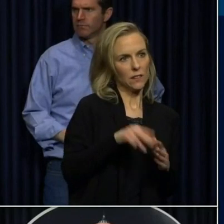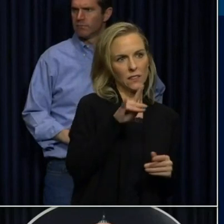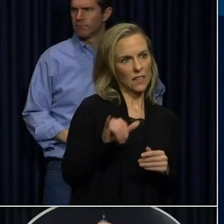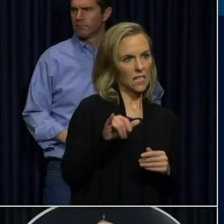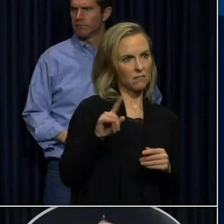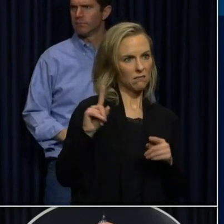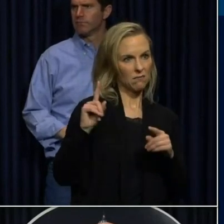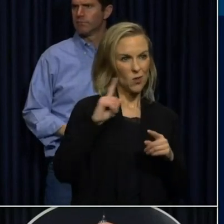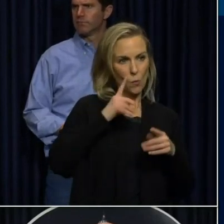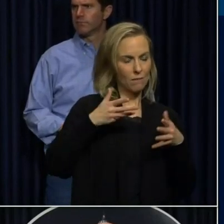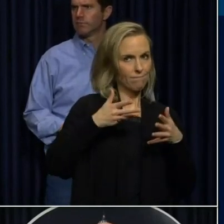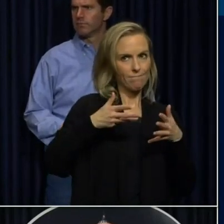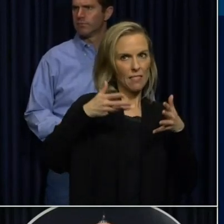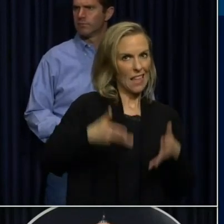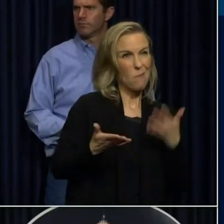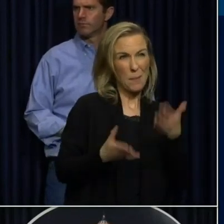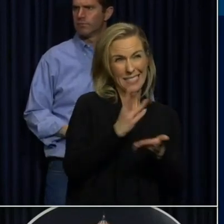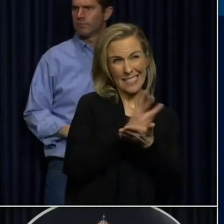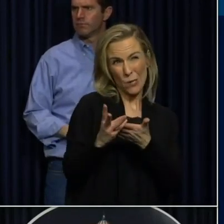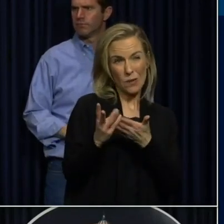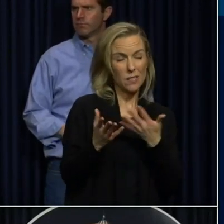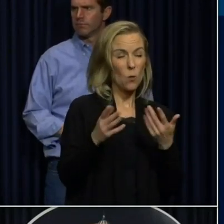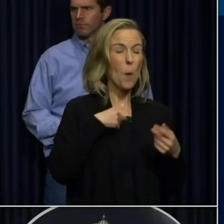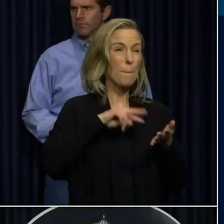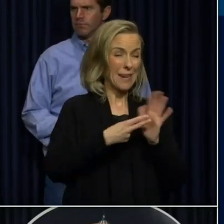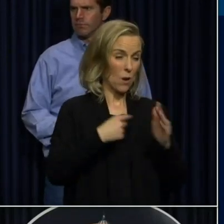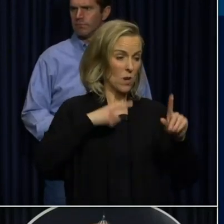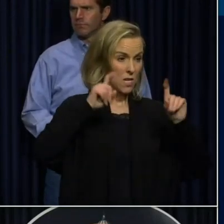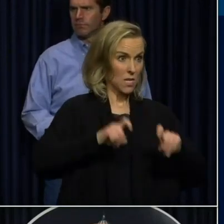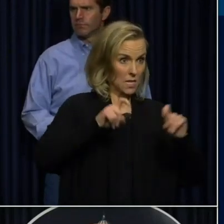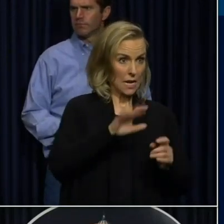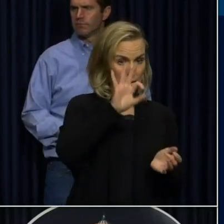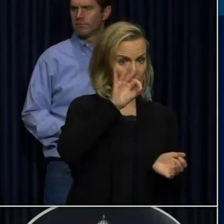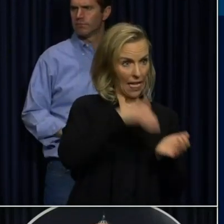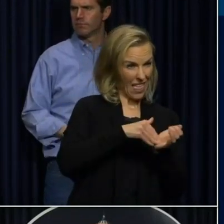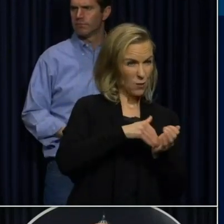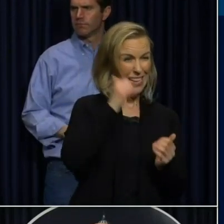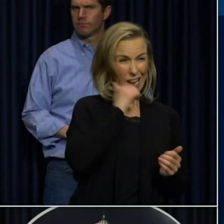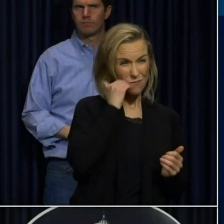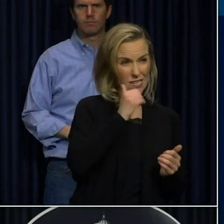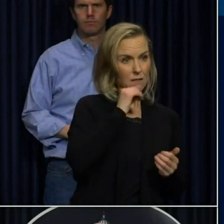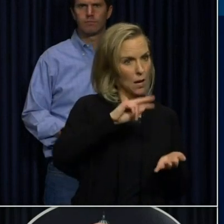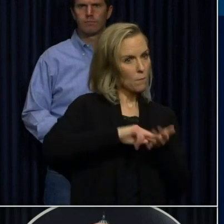the last about 6 weeks. So if we did 9,000 tests a day over 4 days, that would be